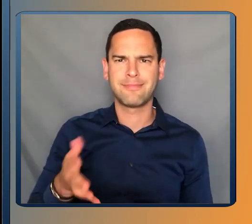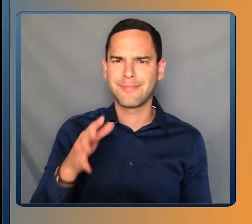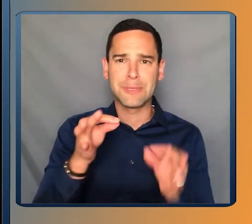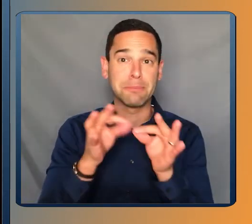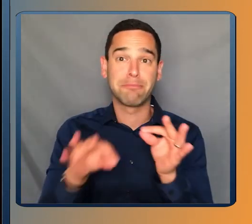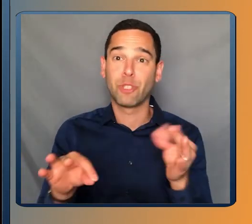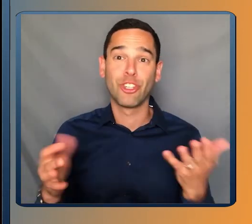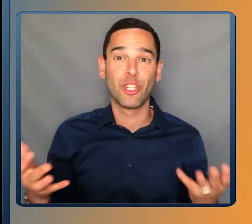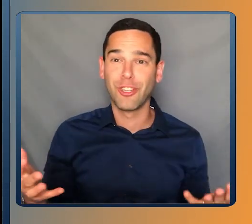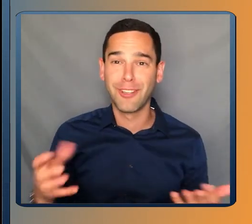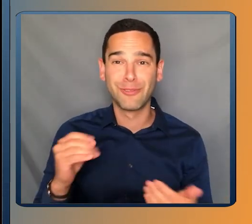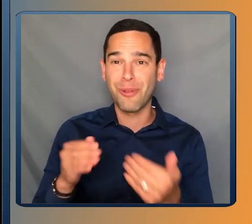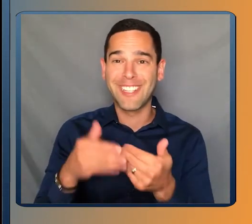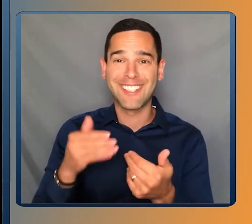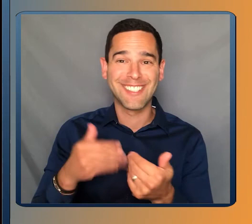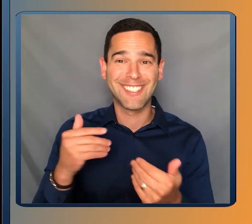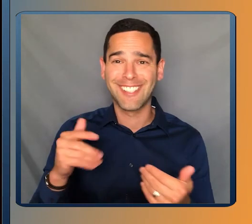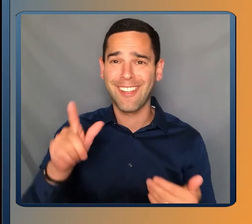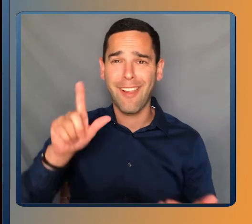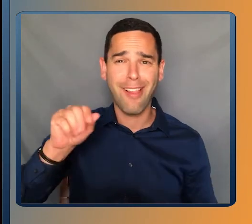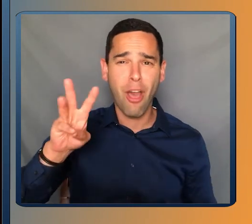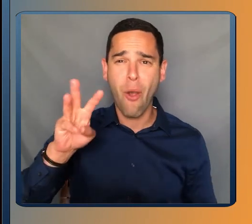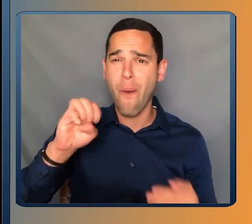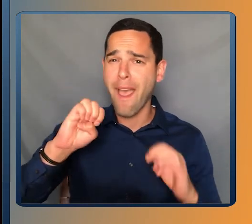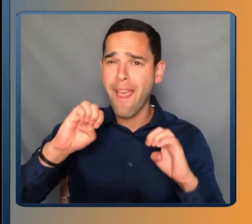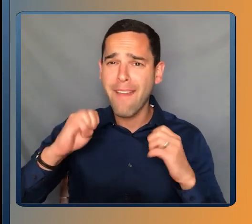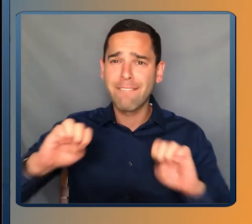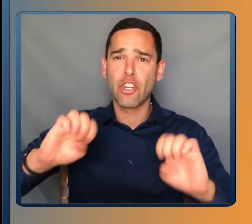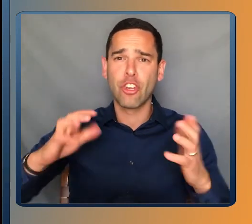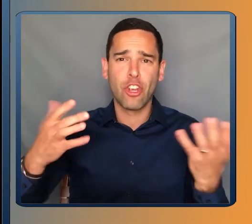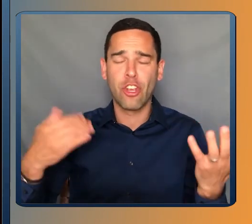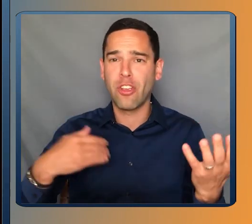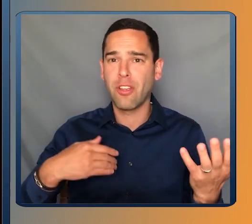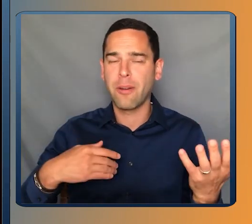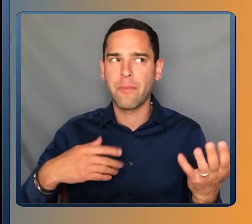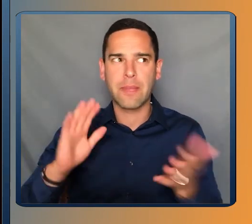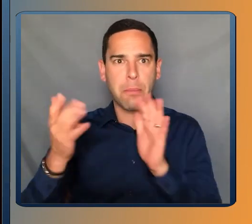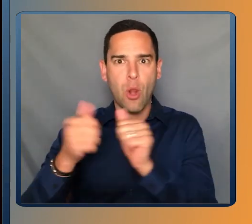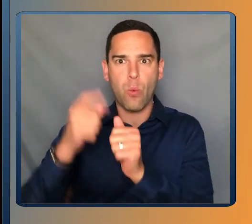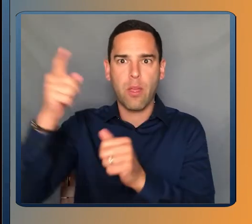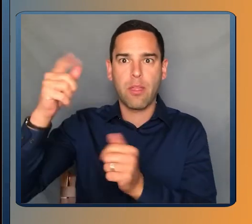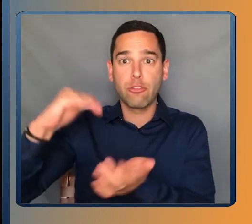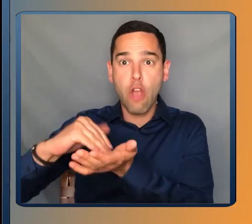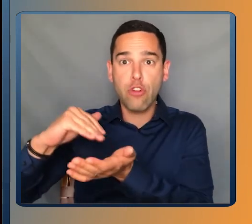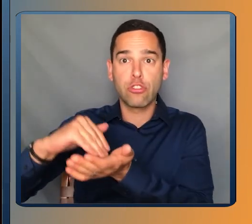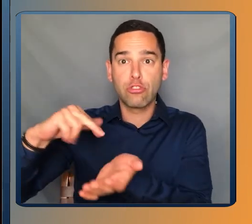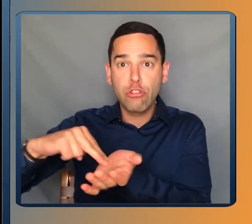that's simple. It's so easy. It's such a low effort compared to what we're asking, you know,